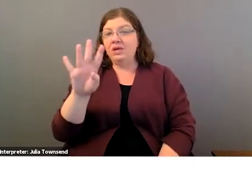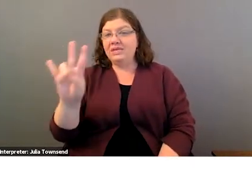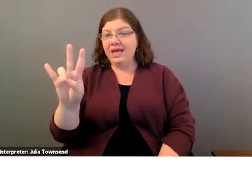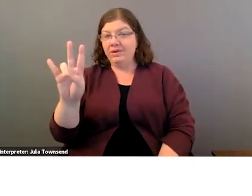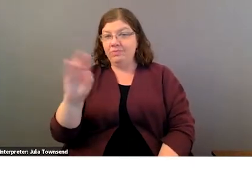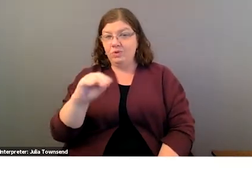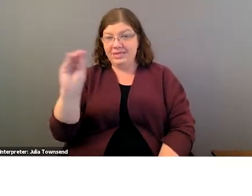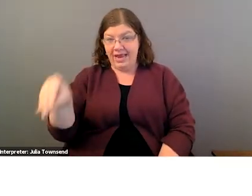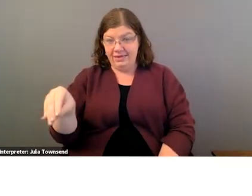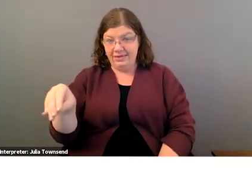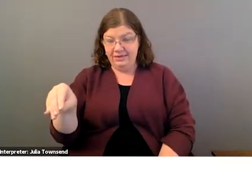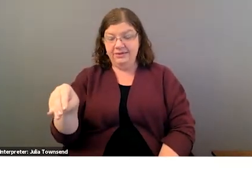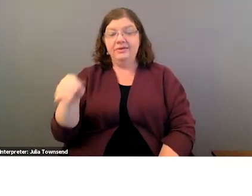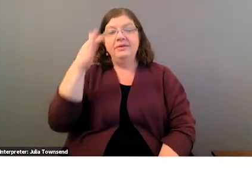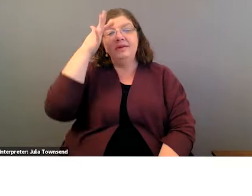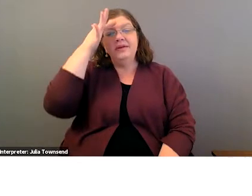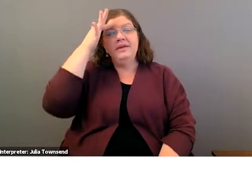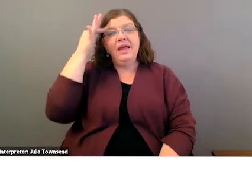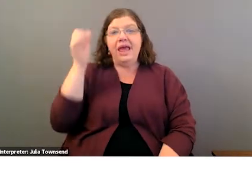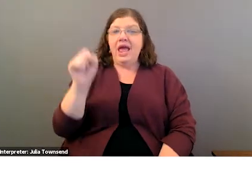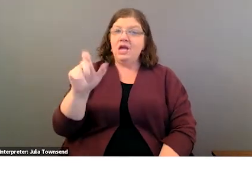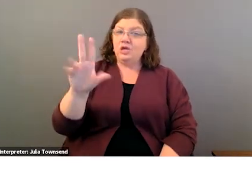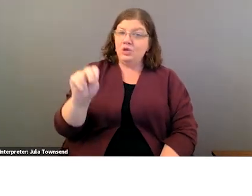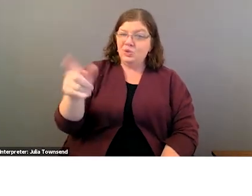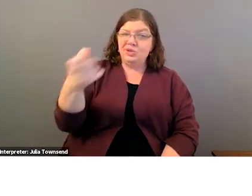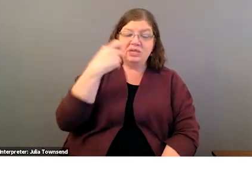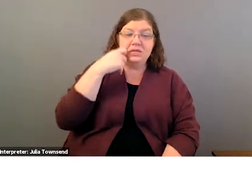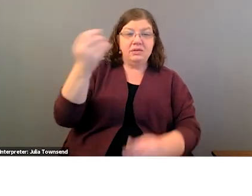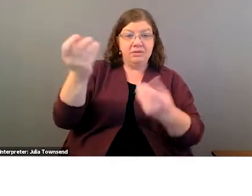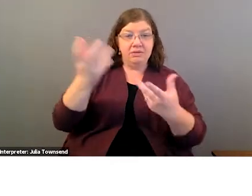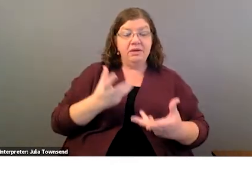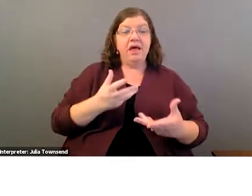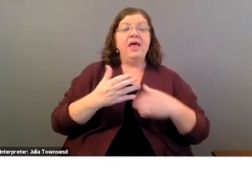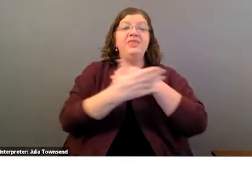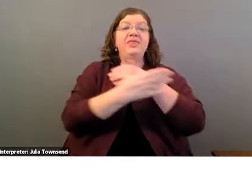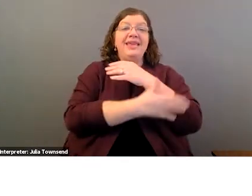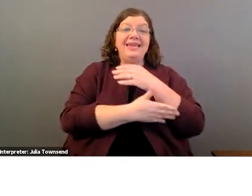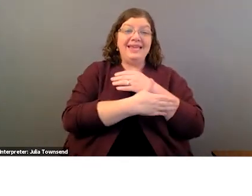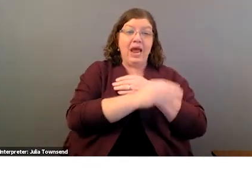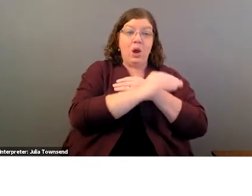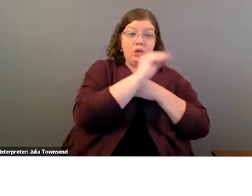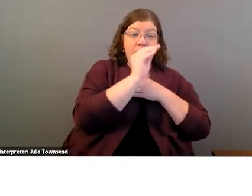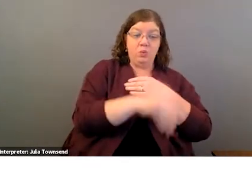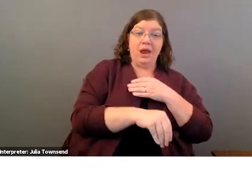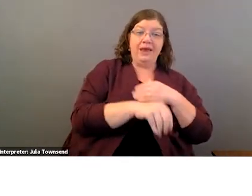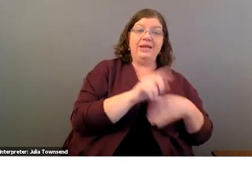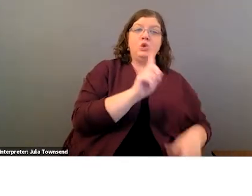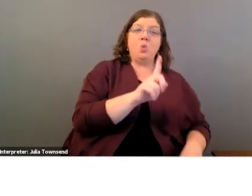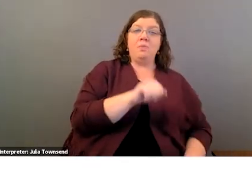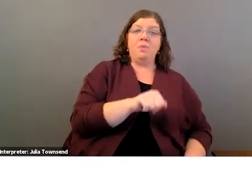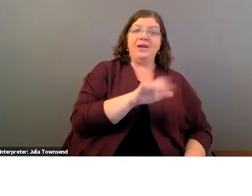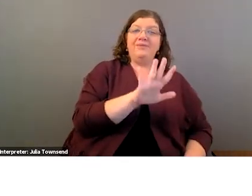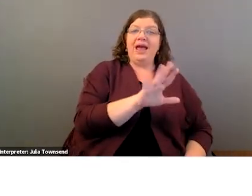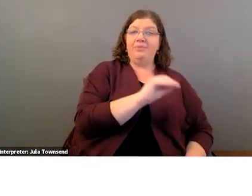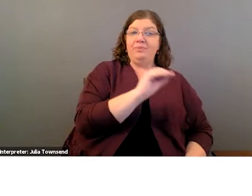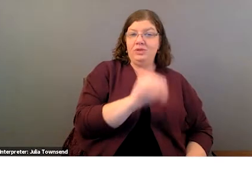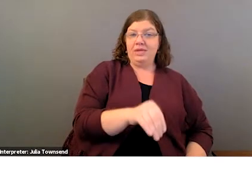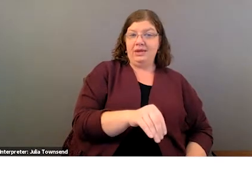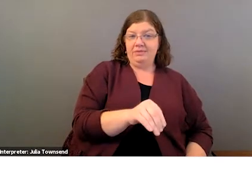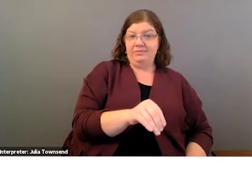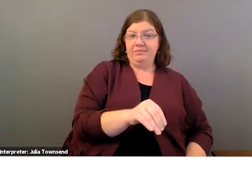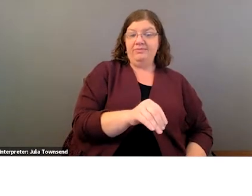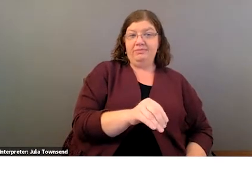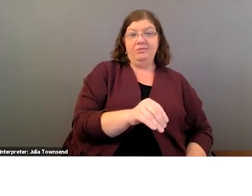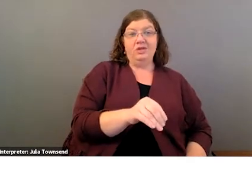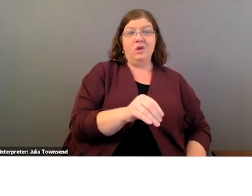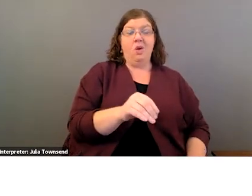0.47%. And as Susan shared, the county rate, positivity rate, is 1.5%.